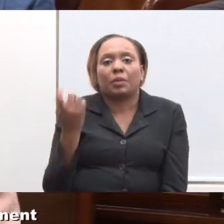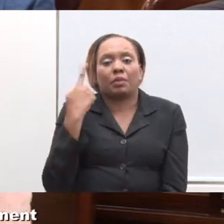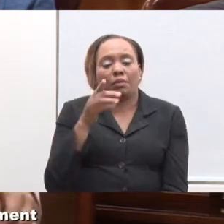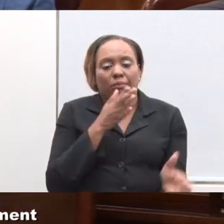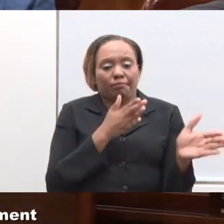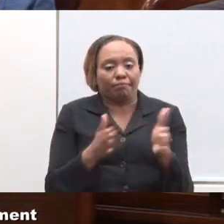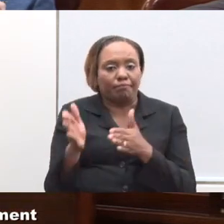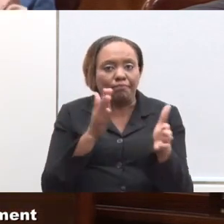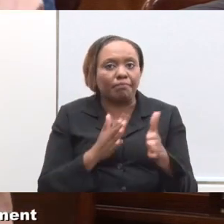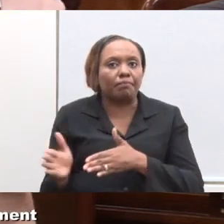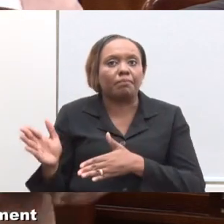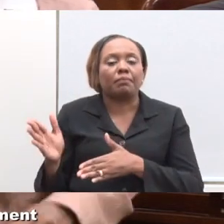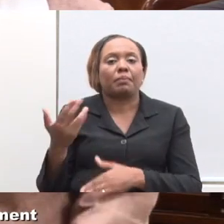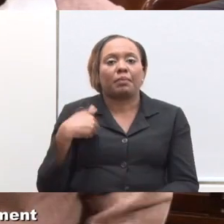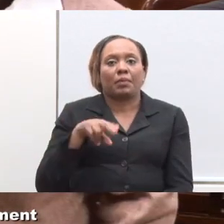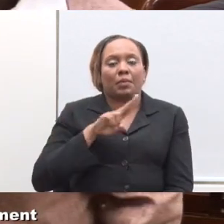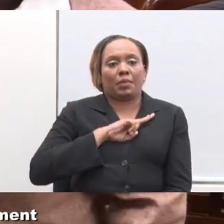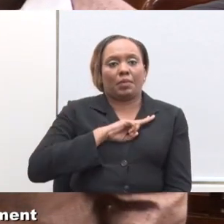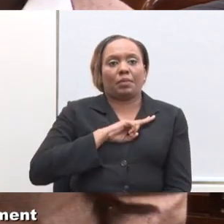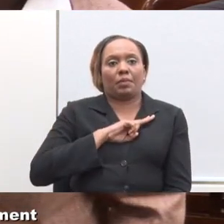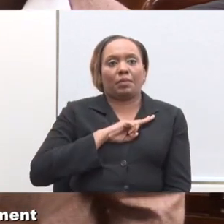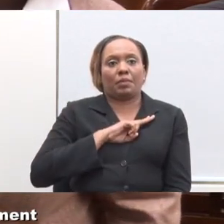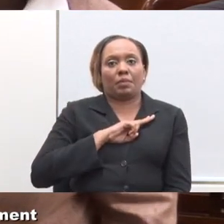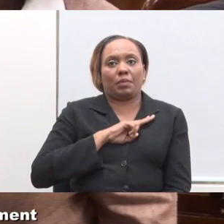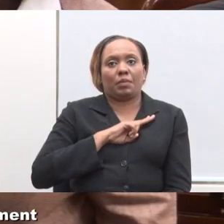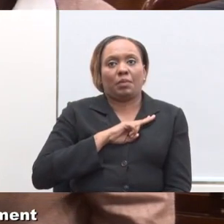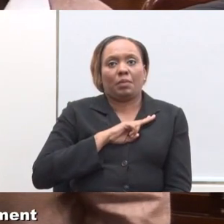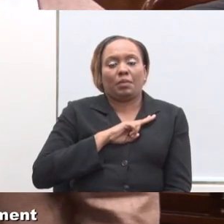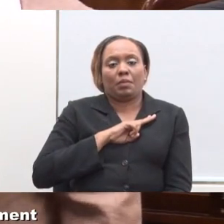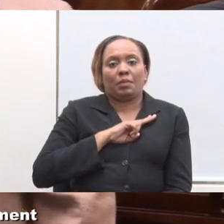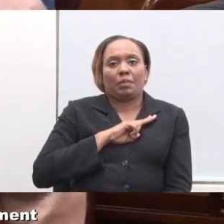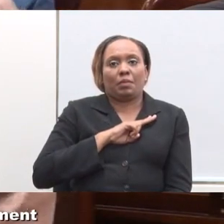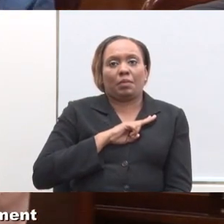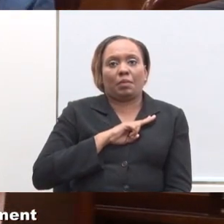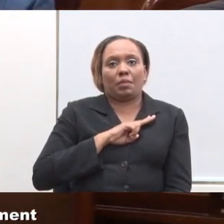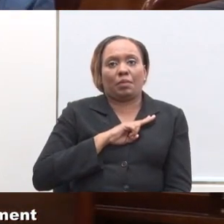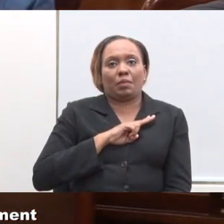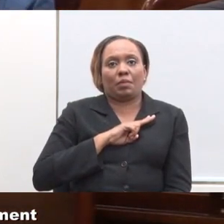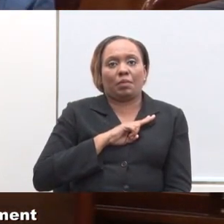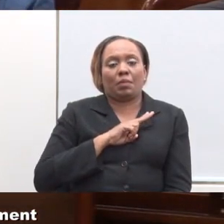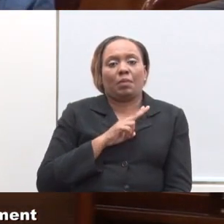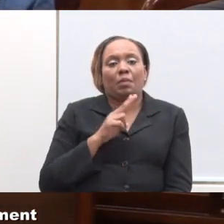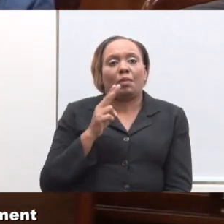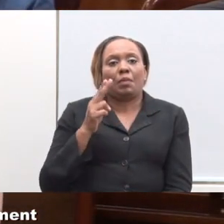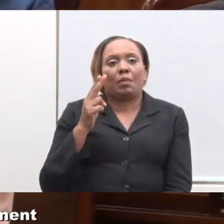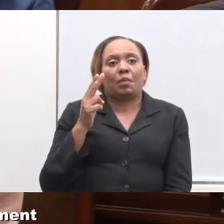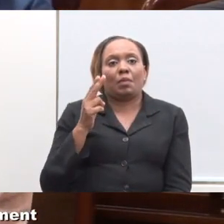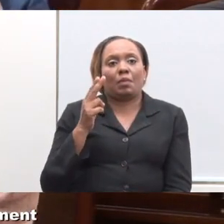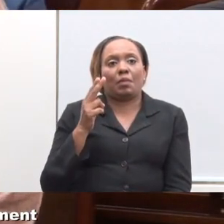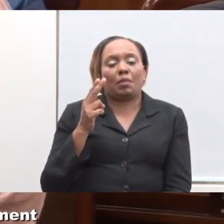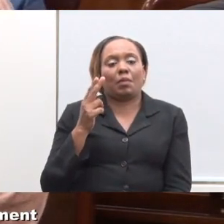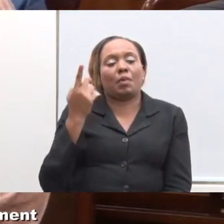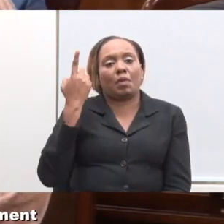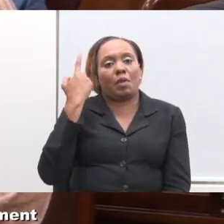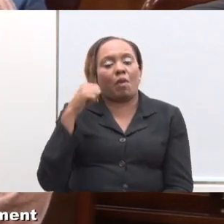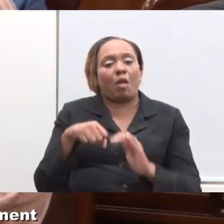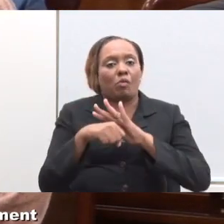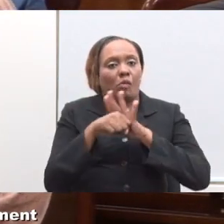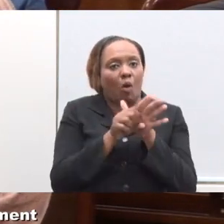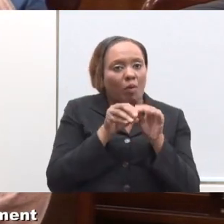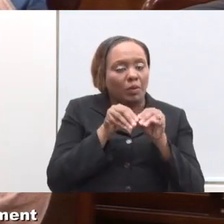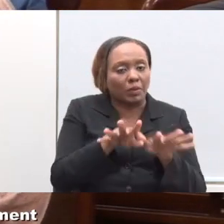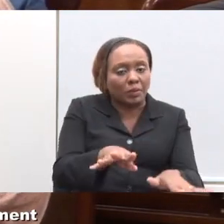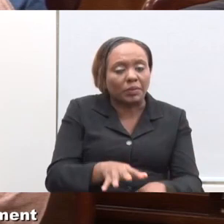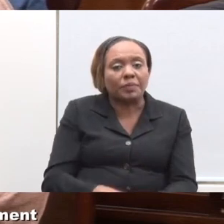prepare us for ramping up our capacity to meet the pandemic.